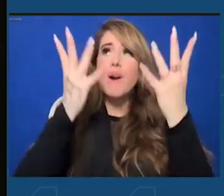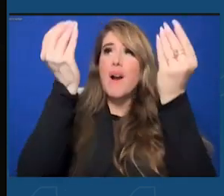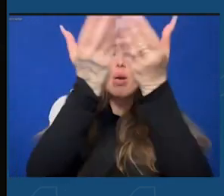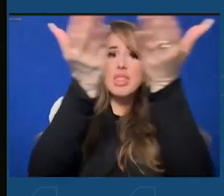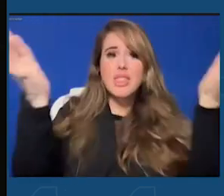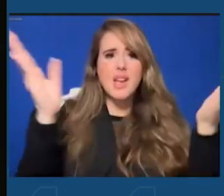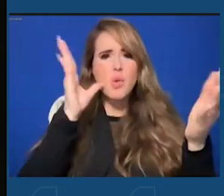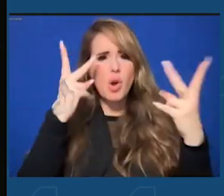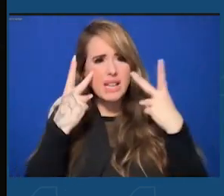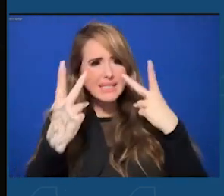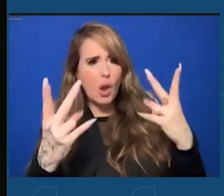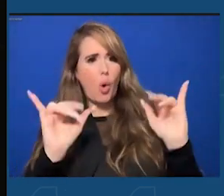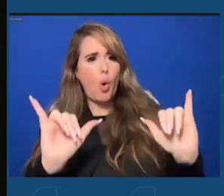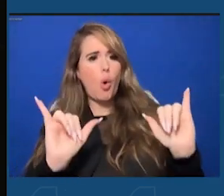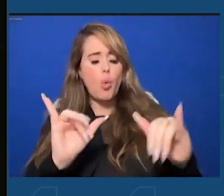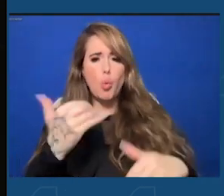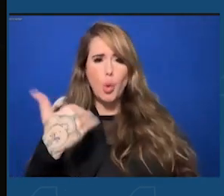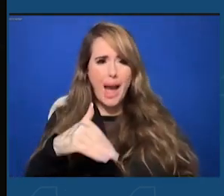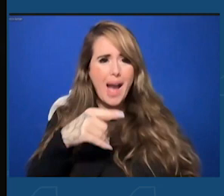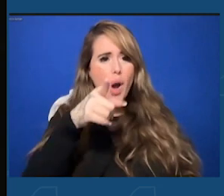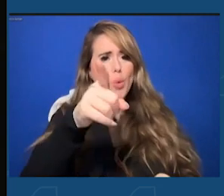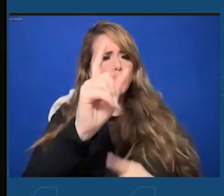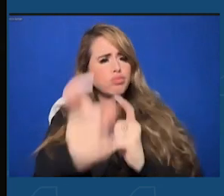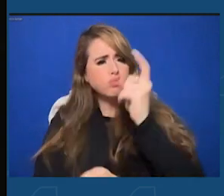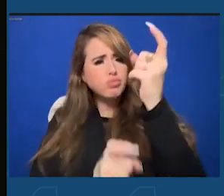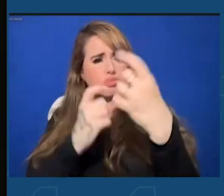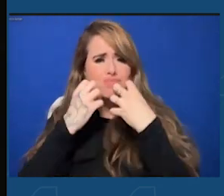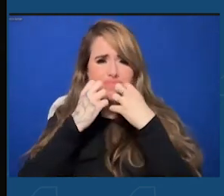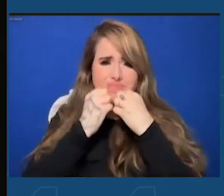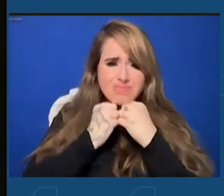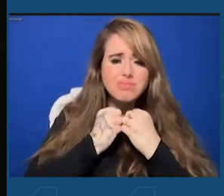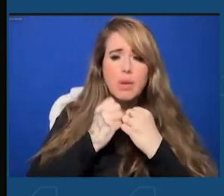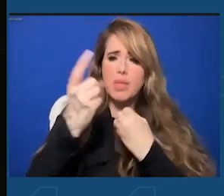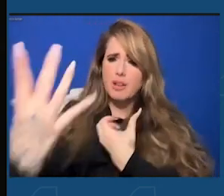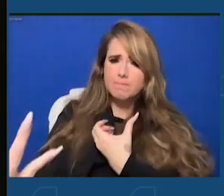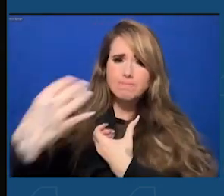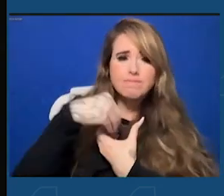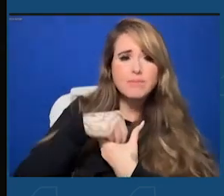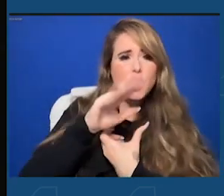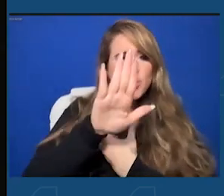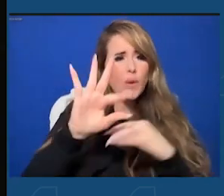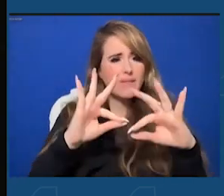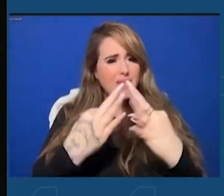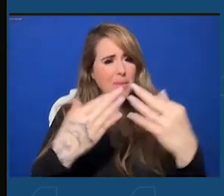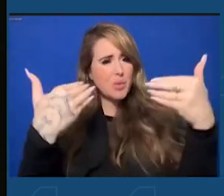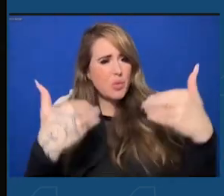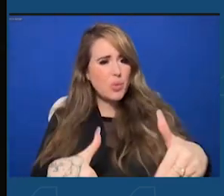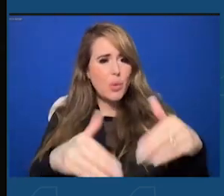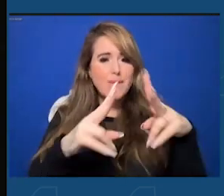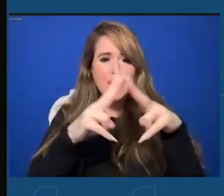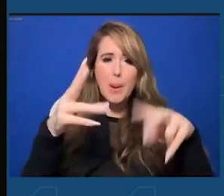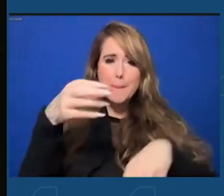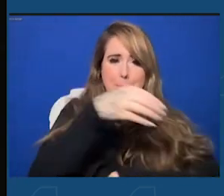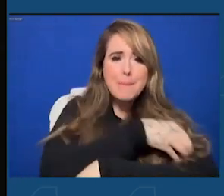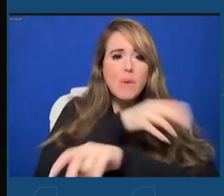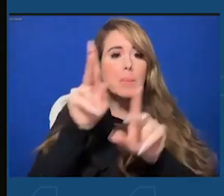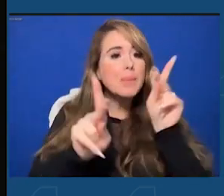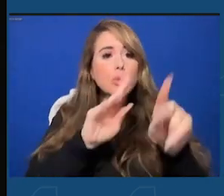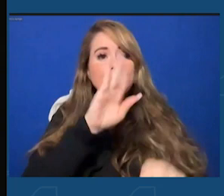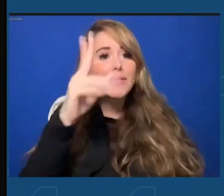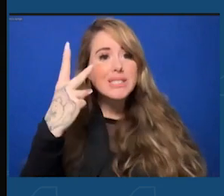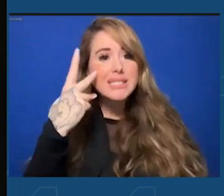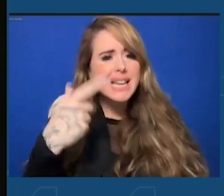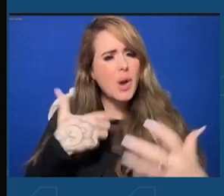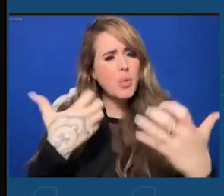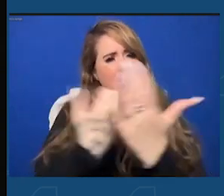you do to nurture and make them part of your family. It's powerful. You do this all the time and no one knows it. I want to talk about